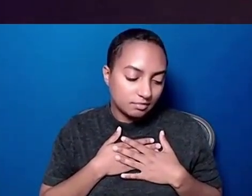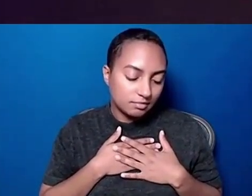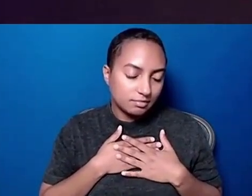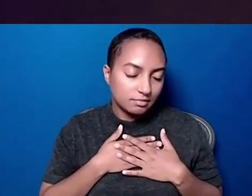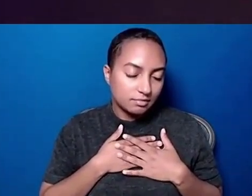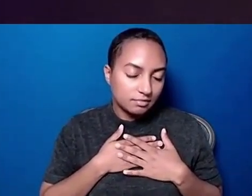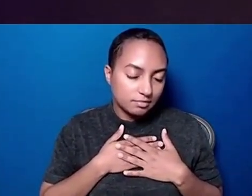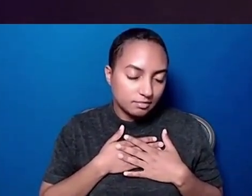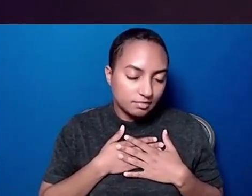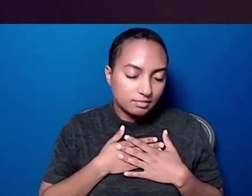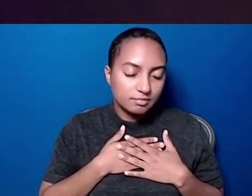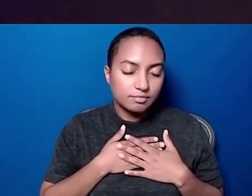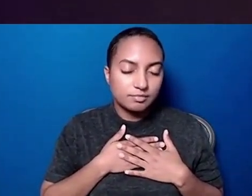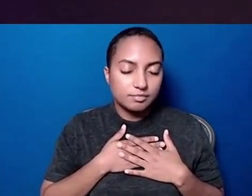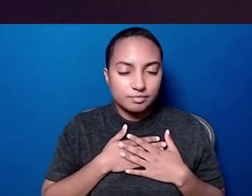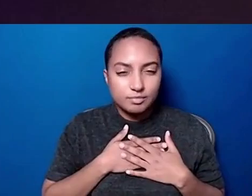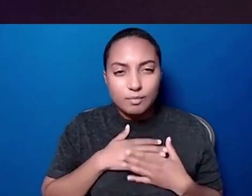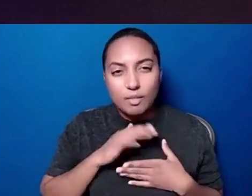Your heart.